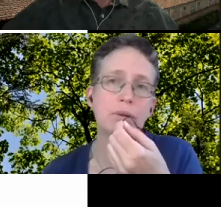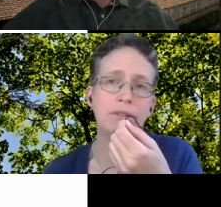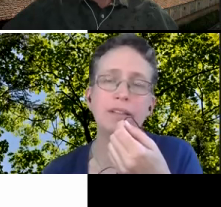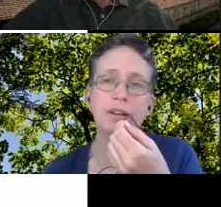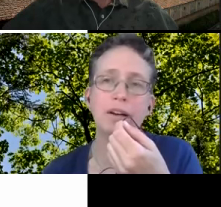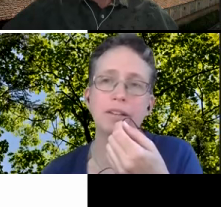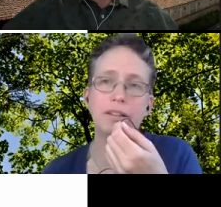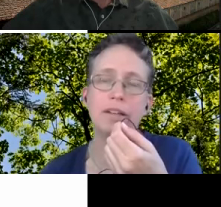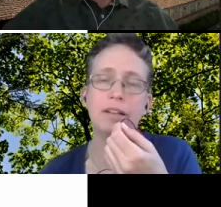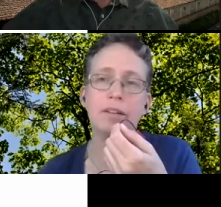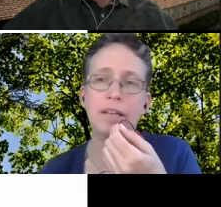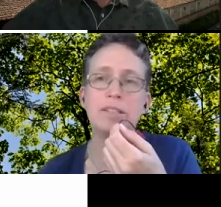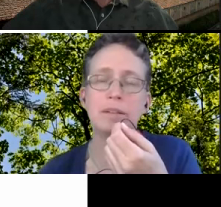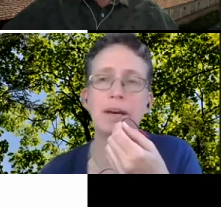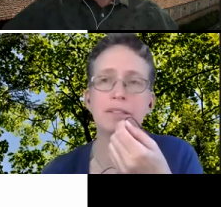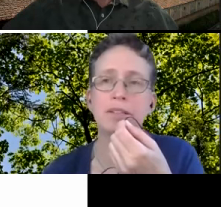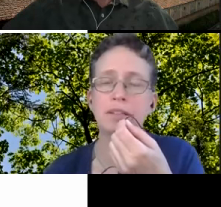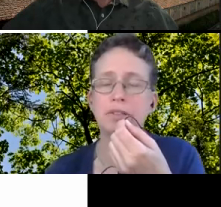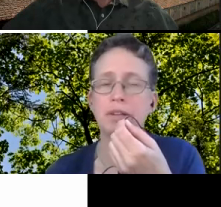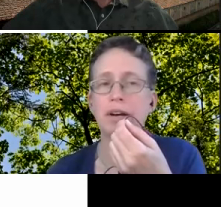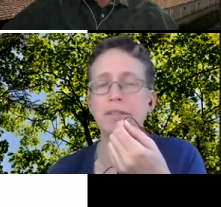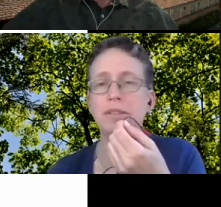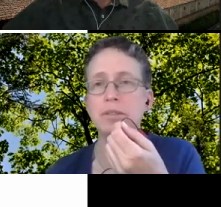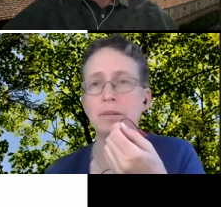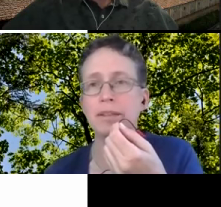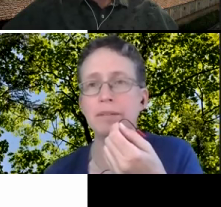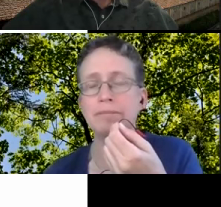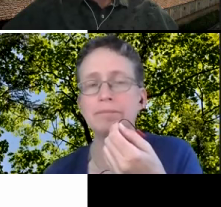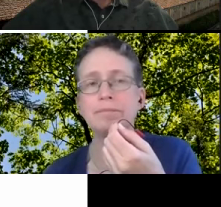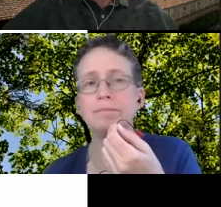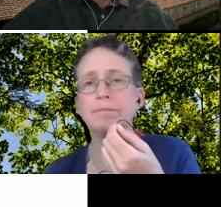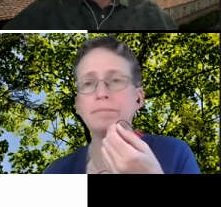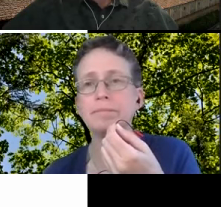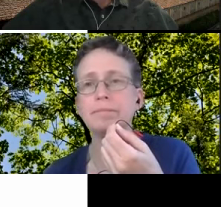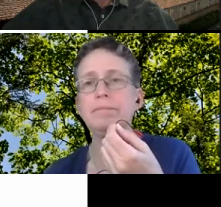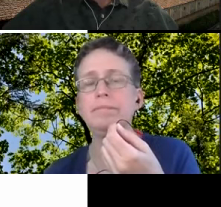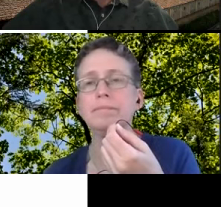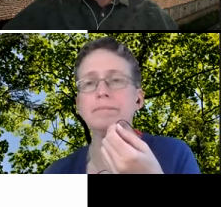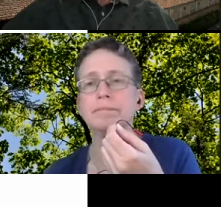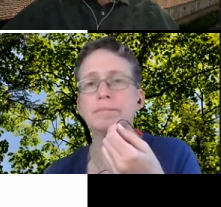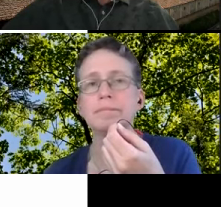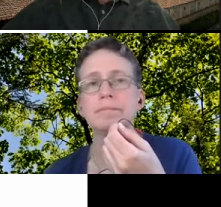not perfect. They're not, each of them has their trade-offs associated with them.